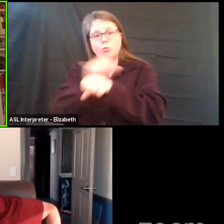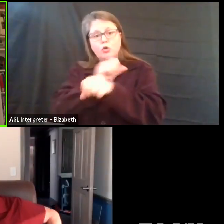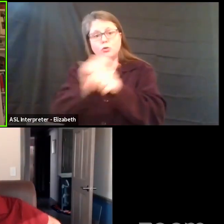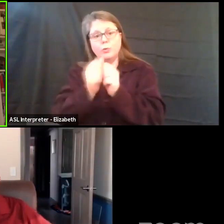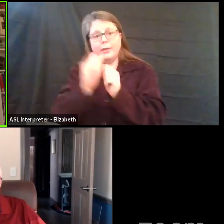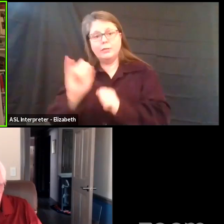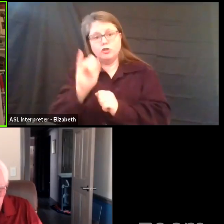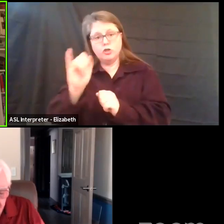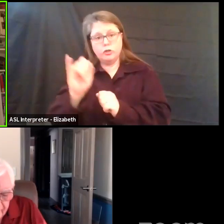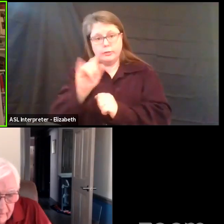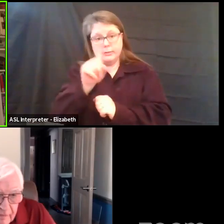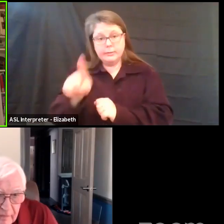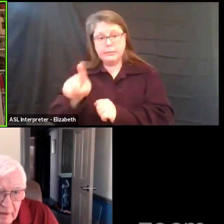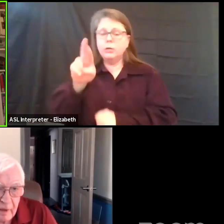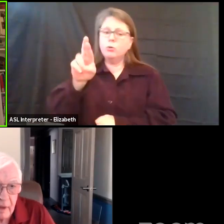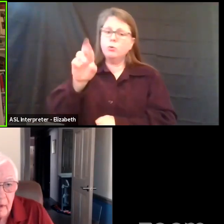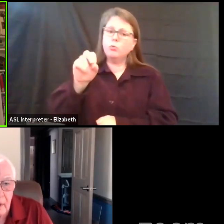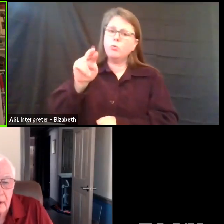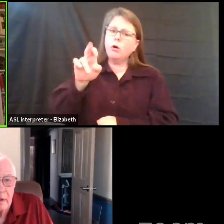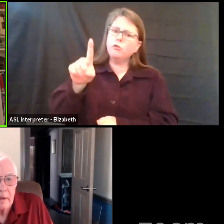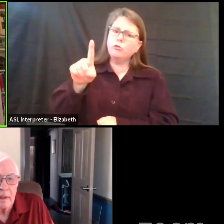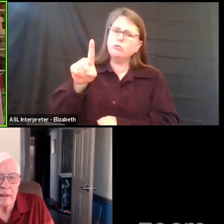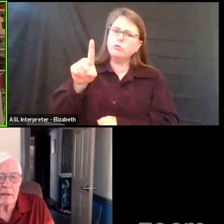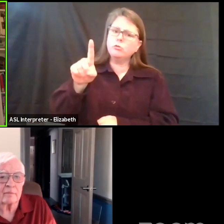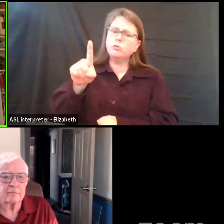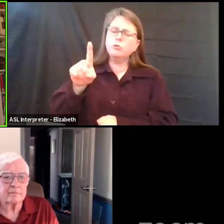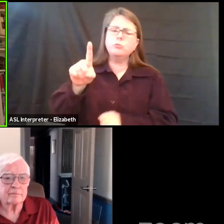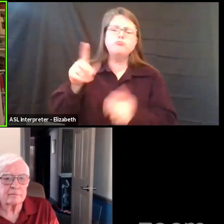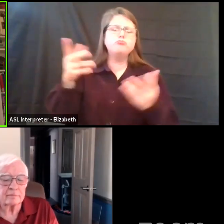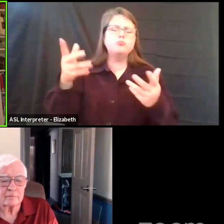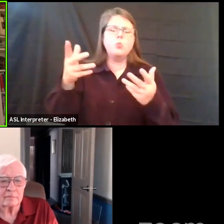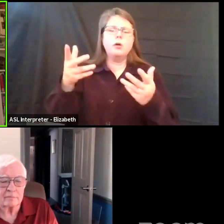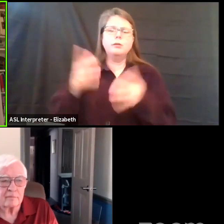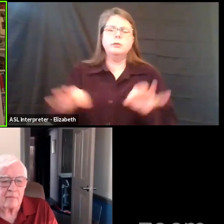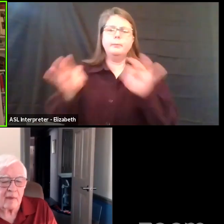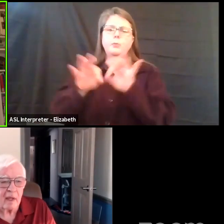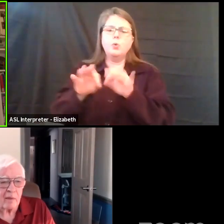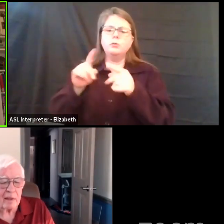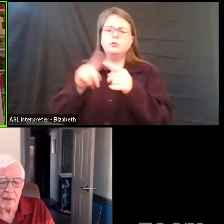can you tell us that should be important to consumers?